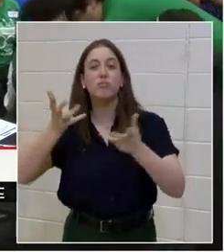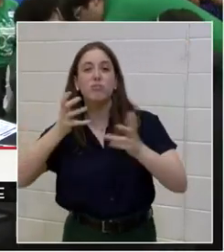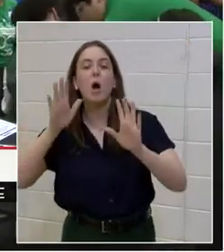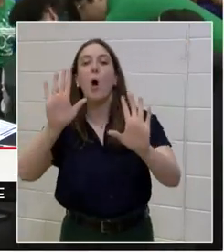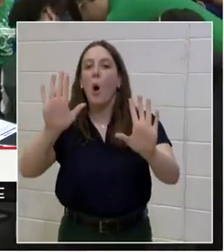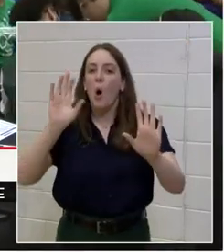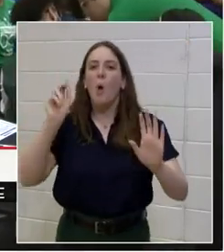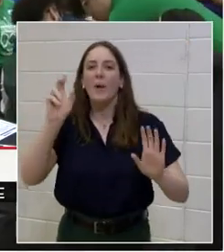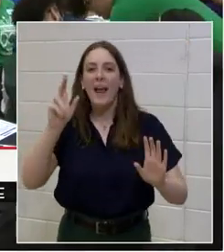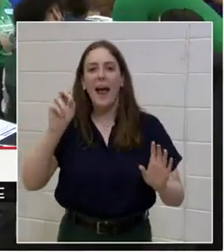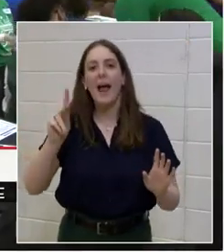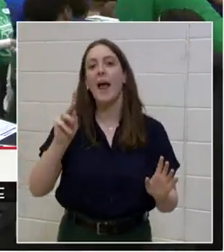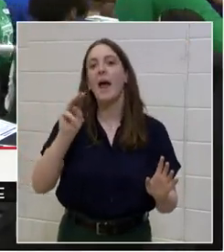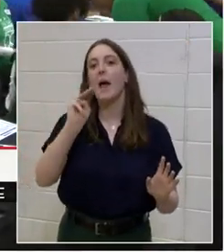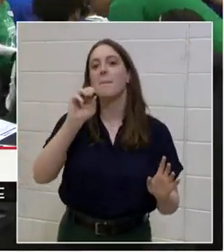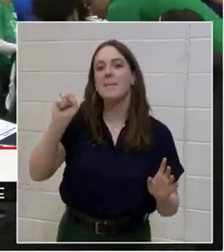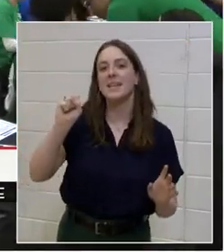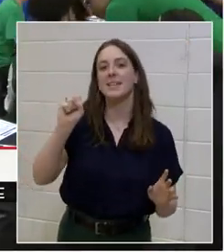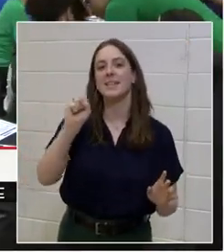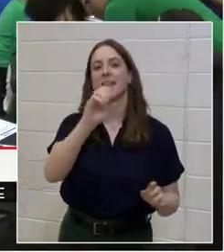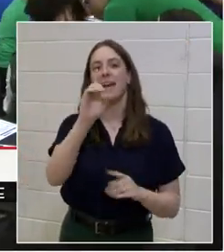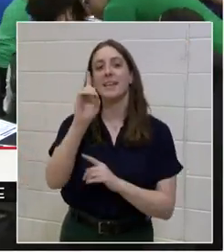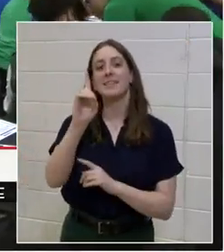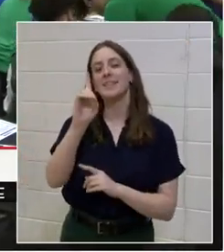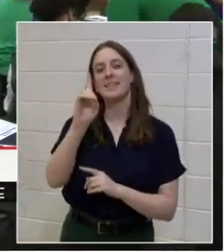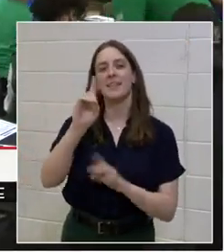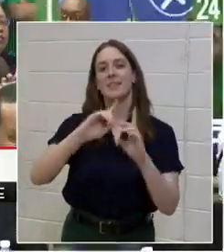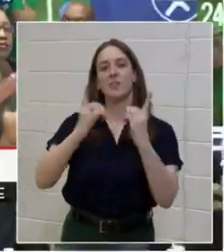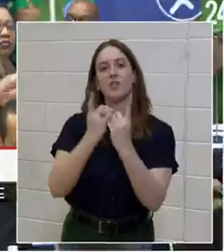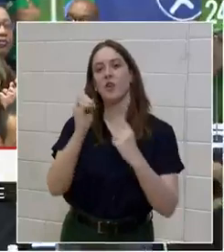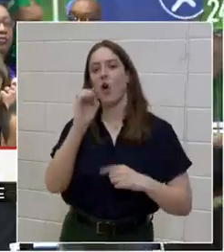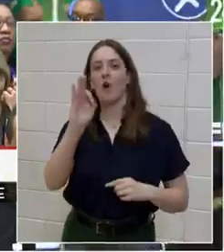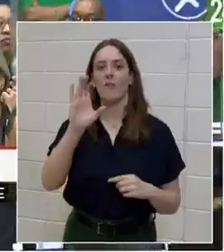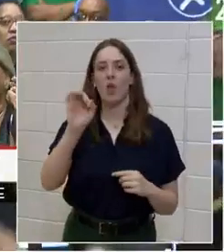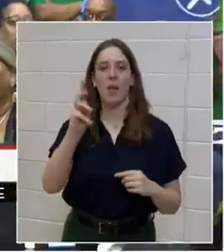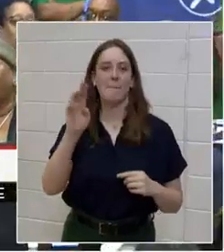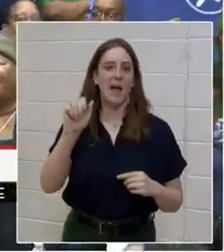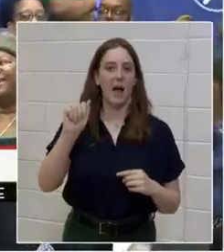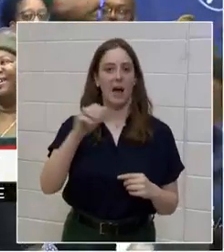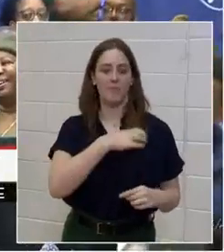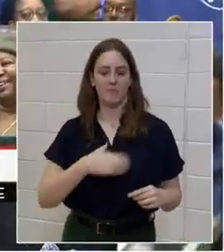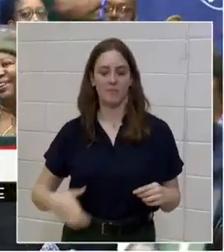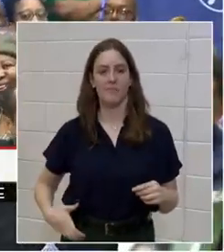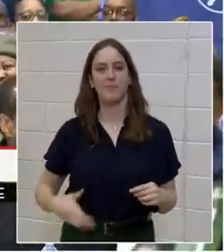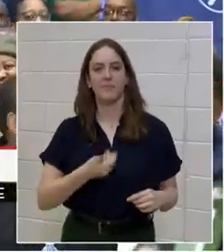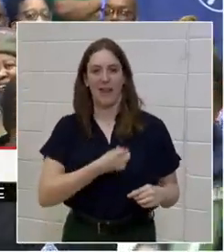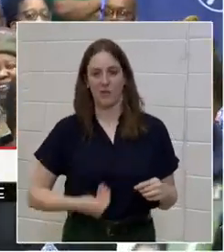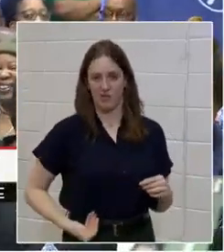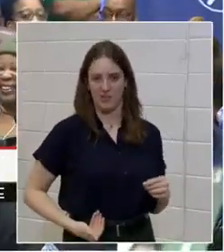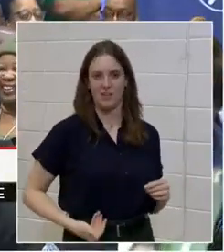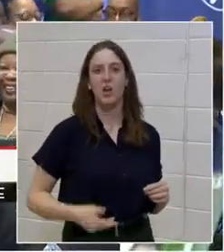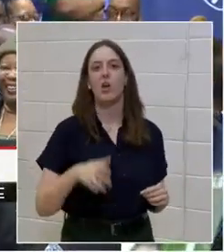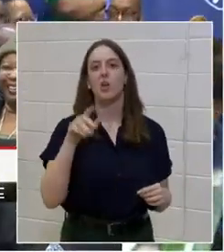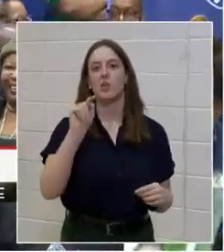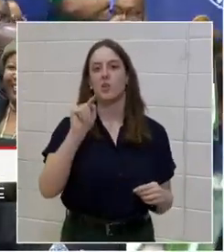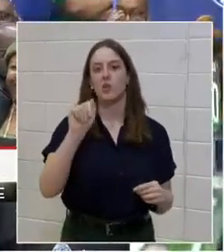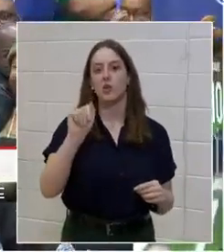Ms. District of Columbia Turner is here at table number 11. Let's go to table